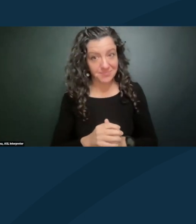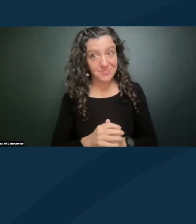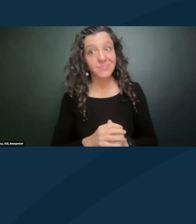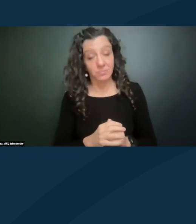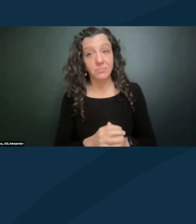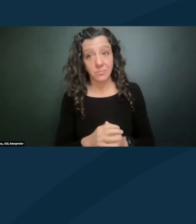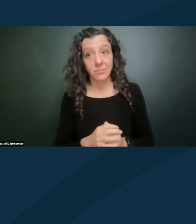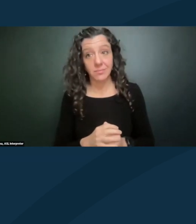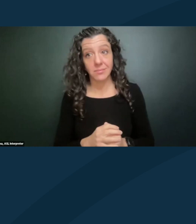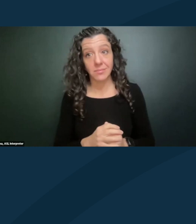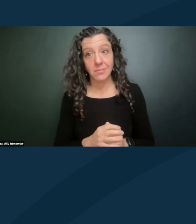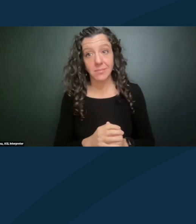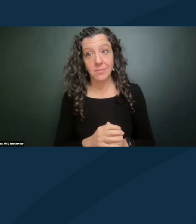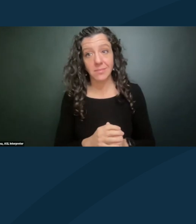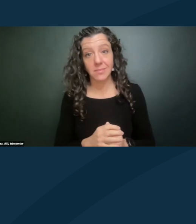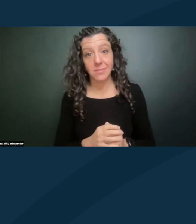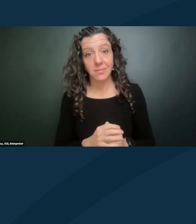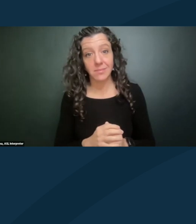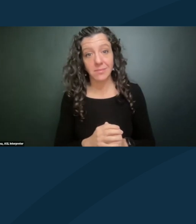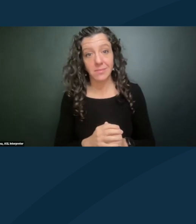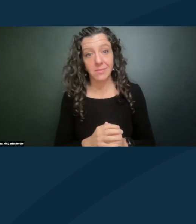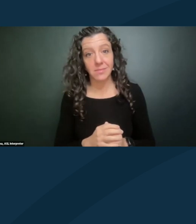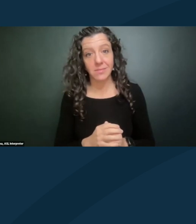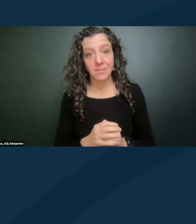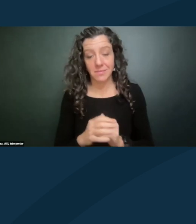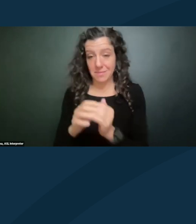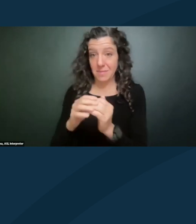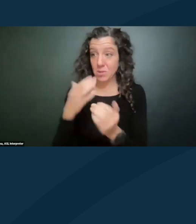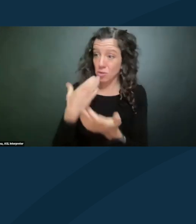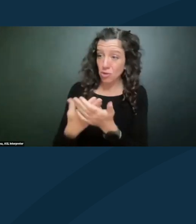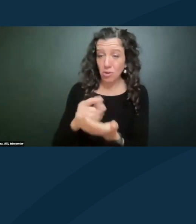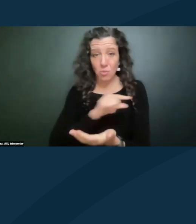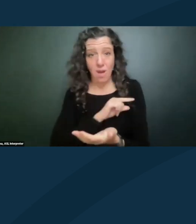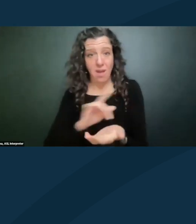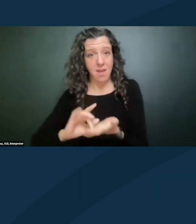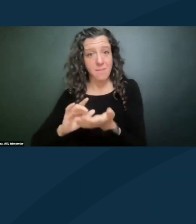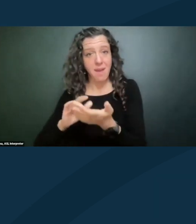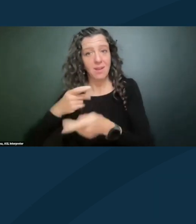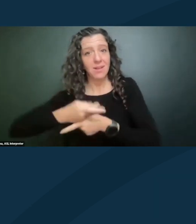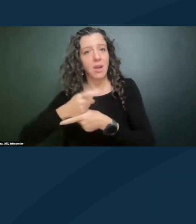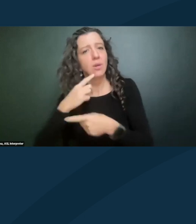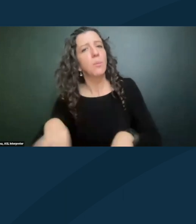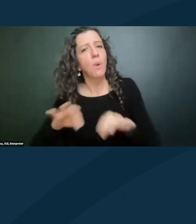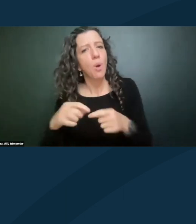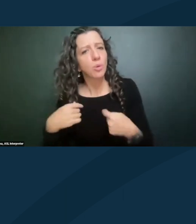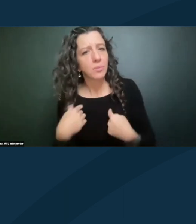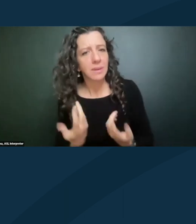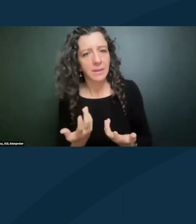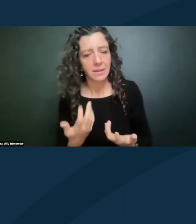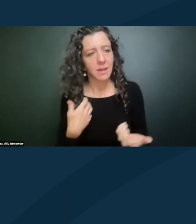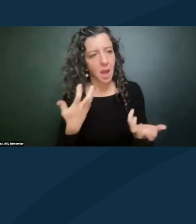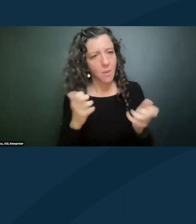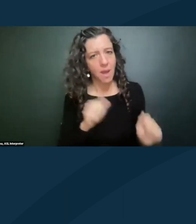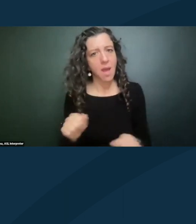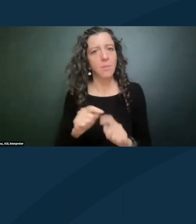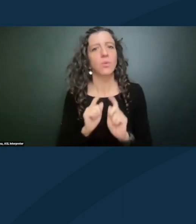It's important to me to have good medical care and to be able to